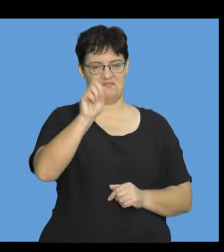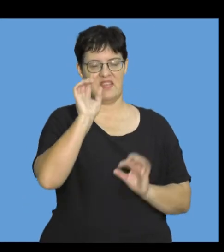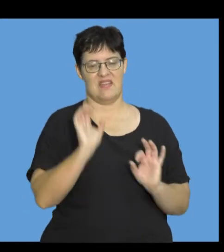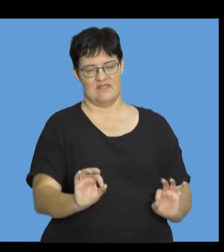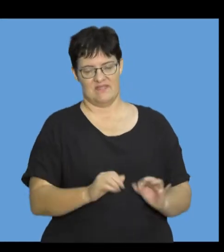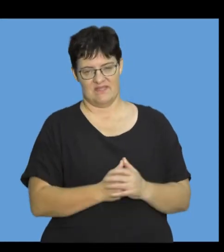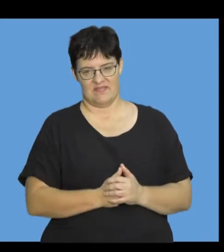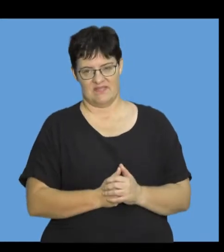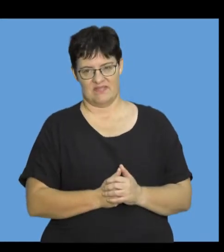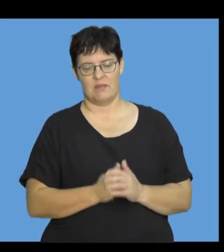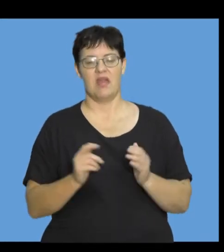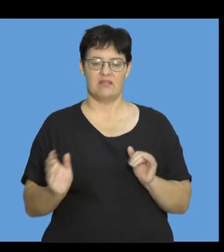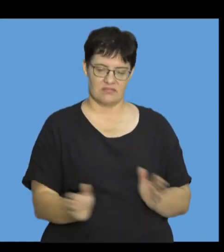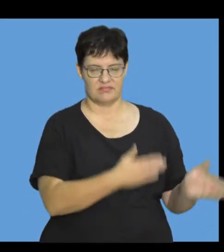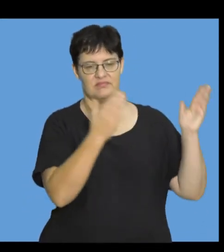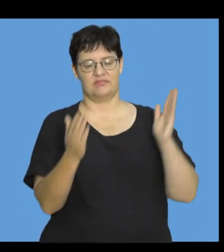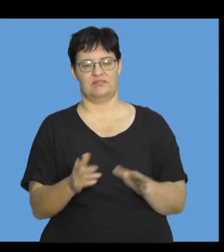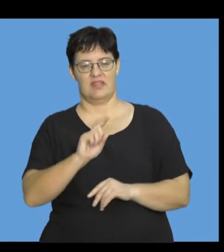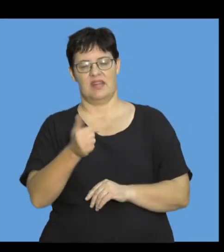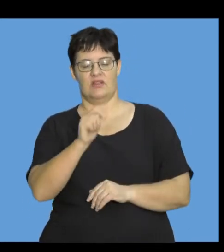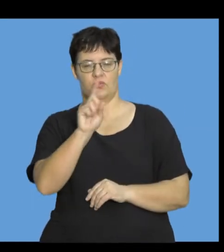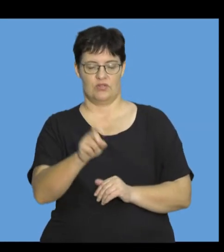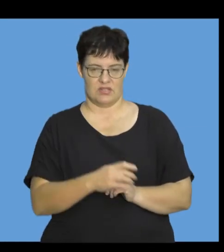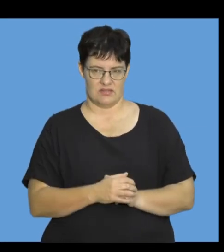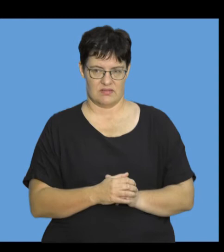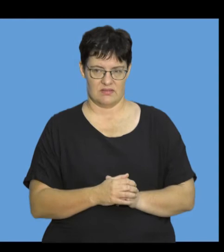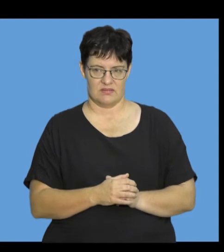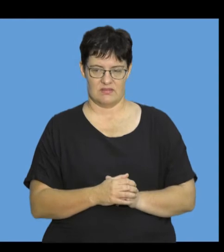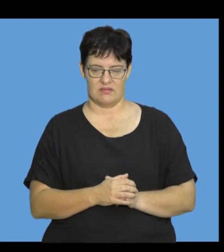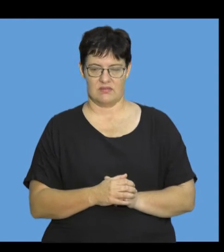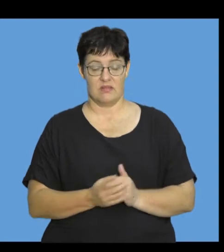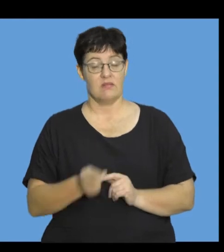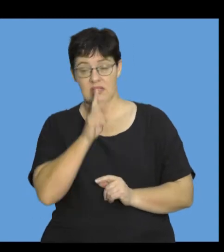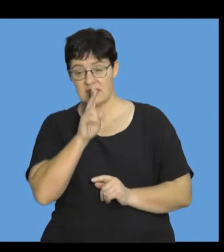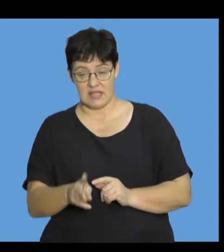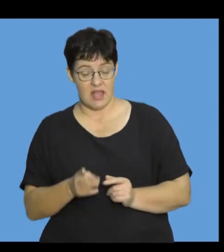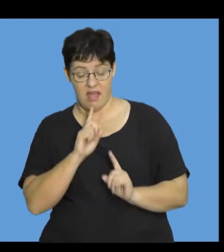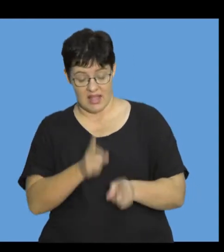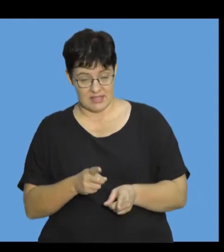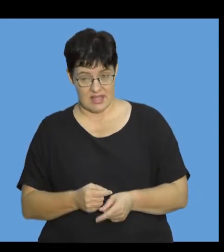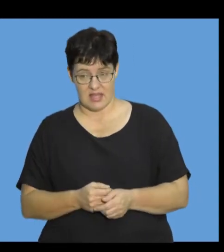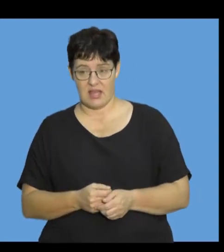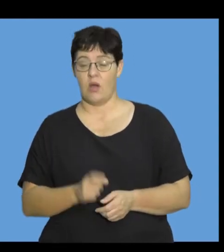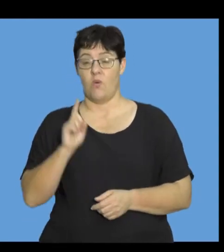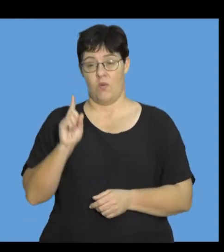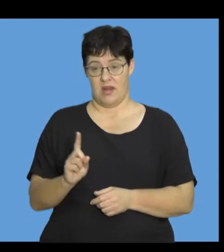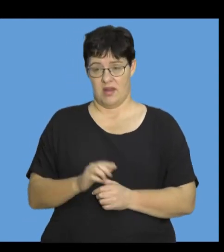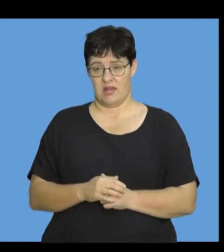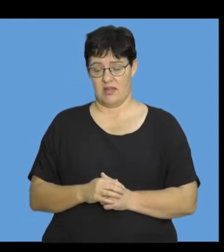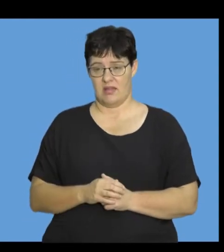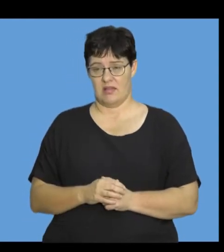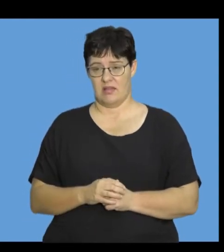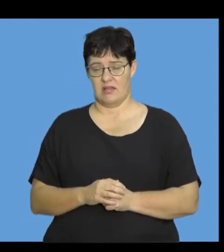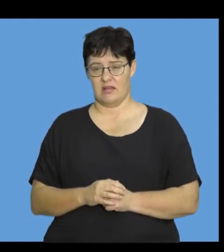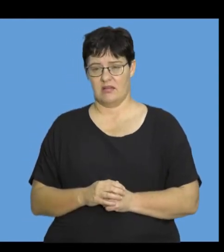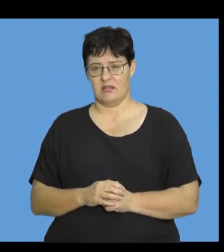is correct. I can move on to the next one. Let's look at this one. We got the answer as 1. And